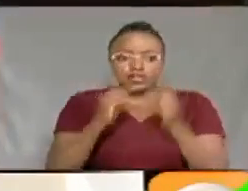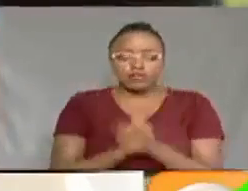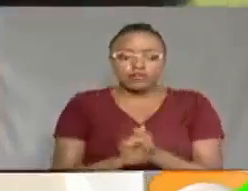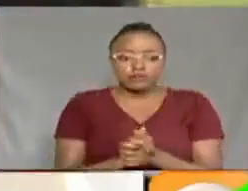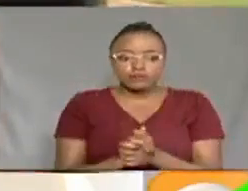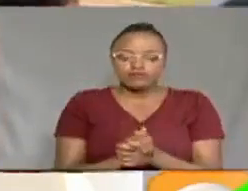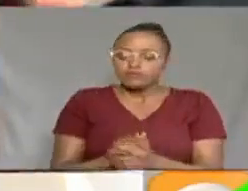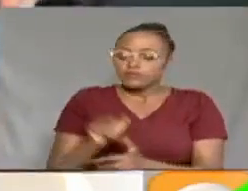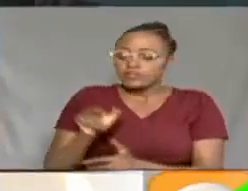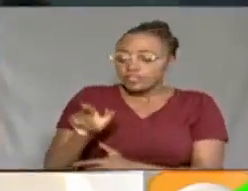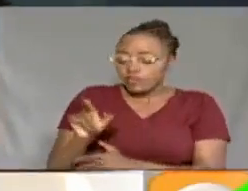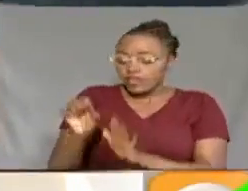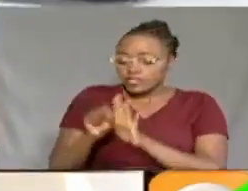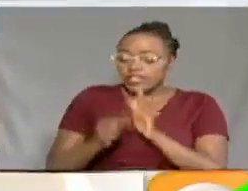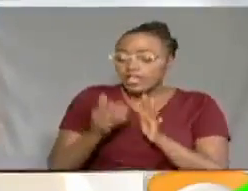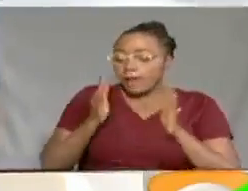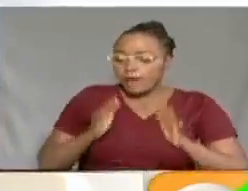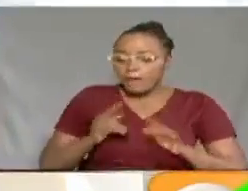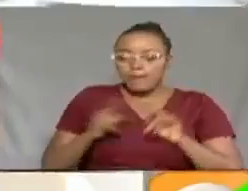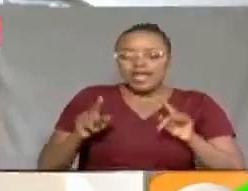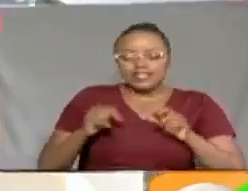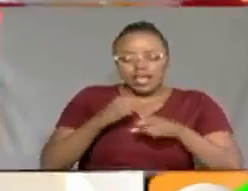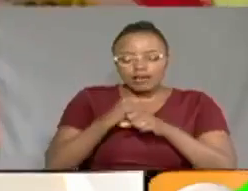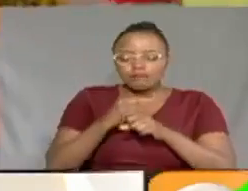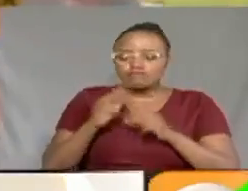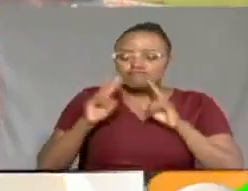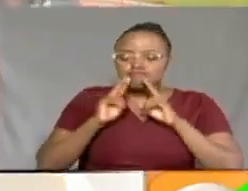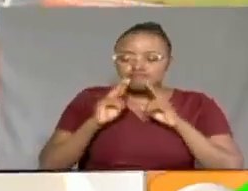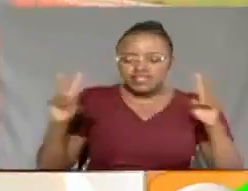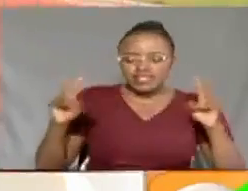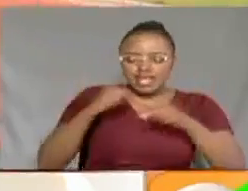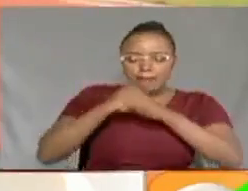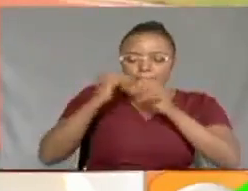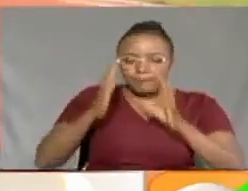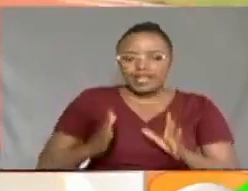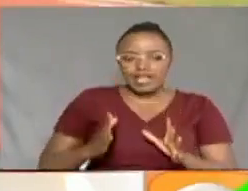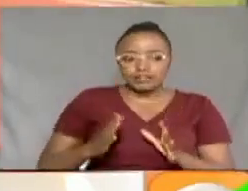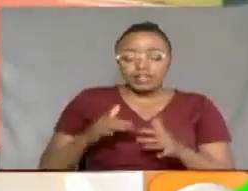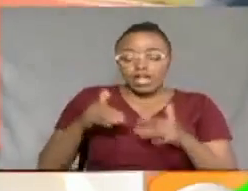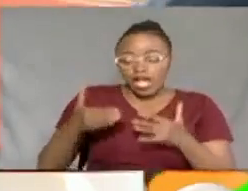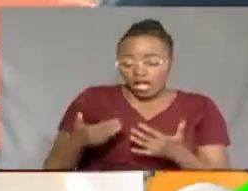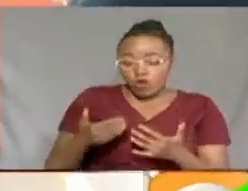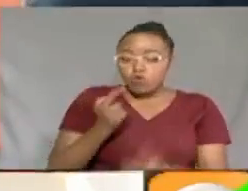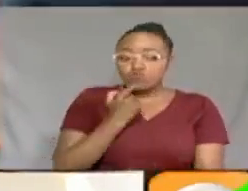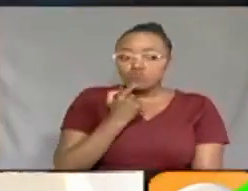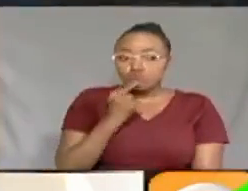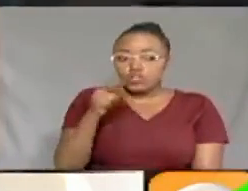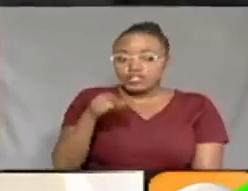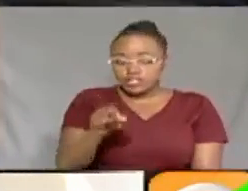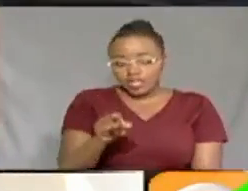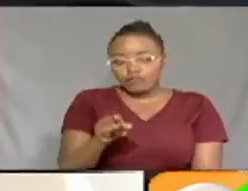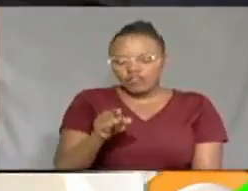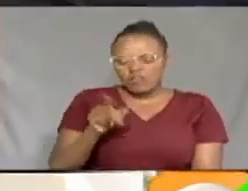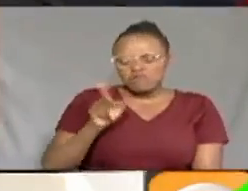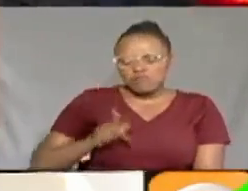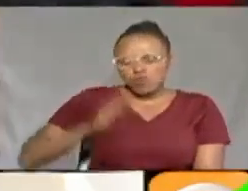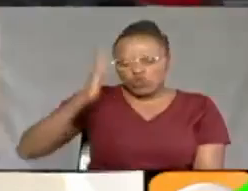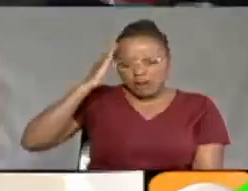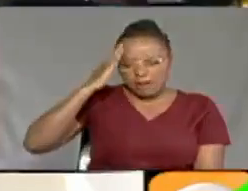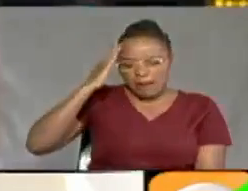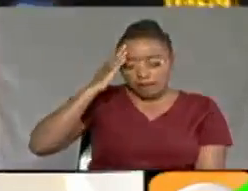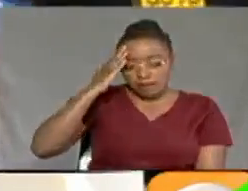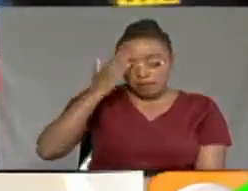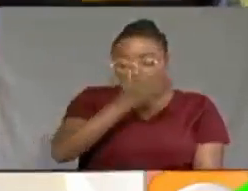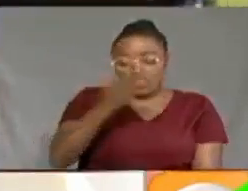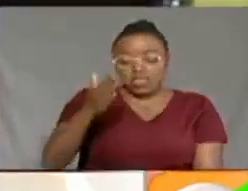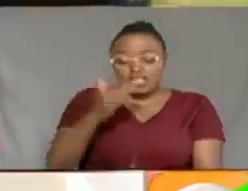only was he a statesman, but equally a peacemaker and reconciliator par excellence. That is how retired President Daniel Moi's peers remember him, some of